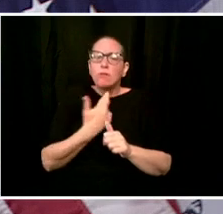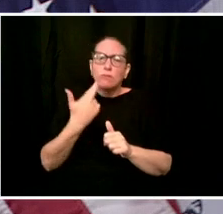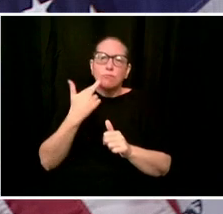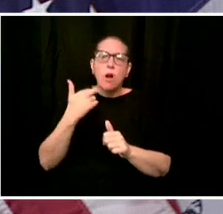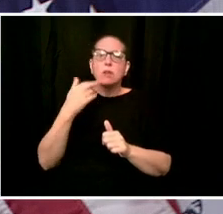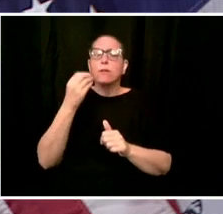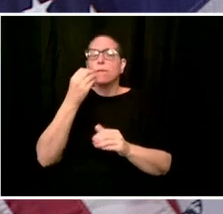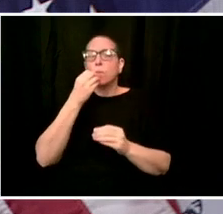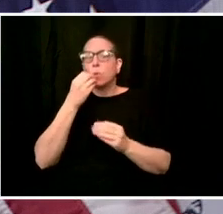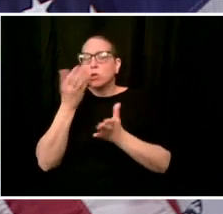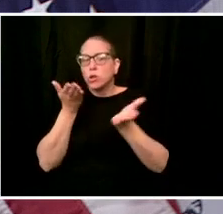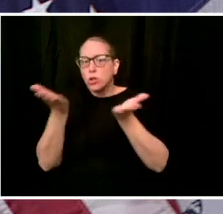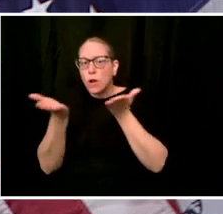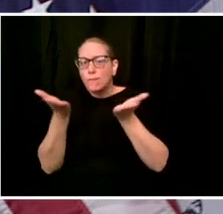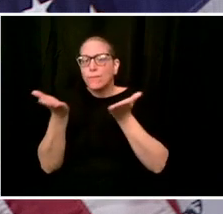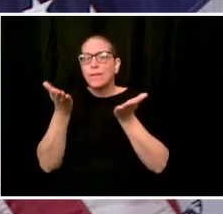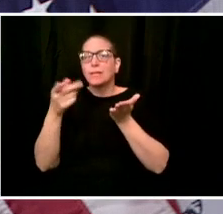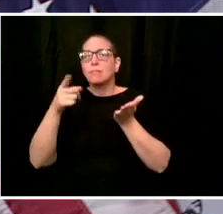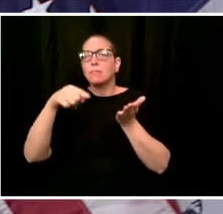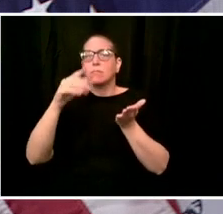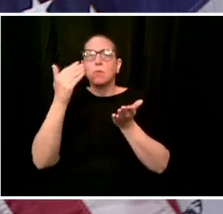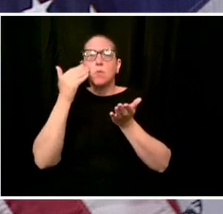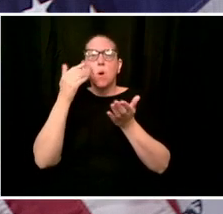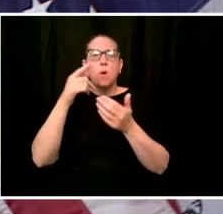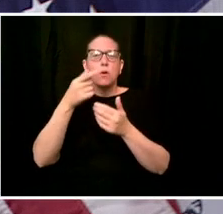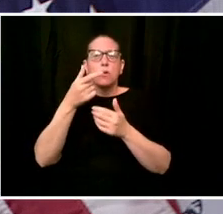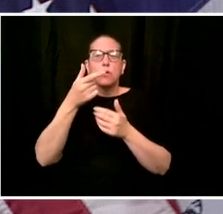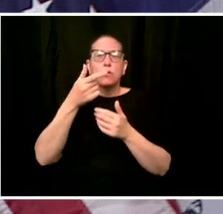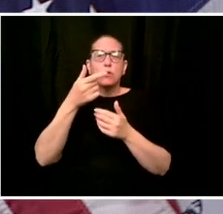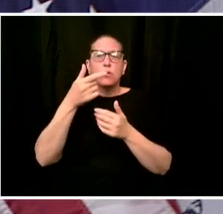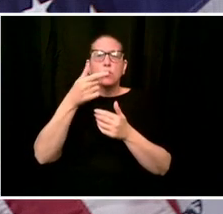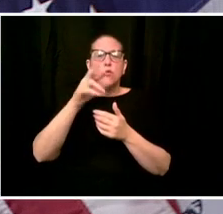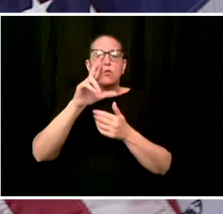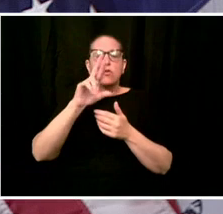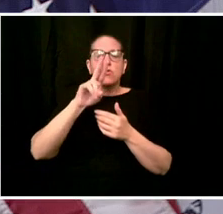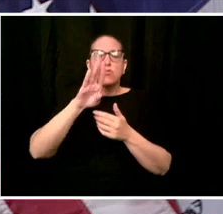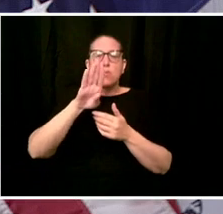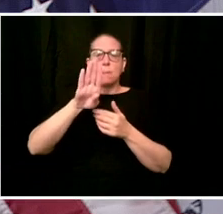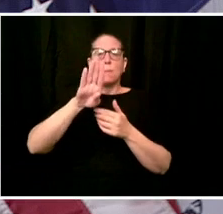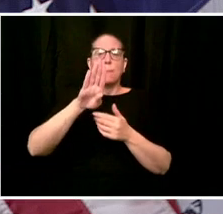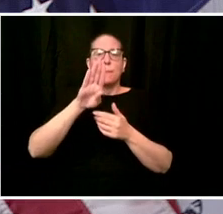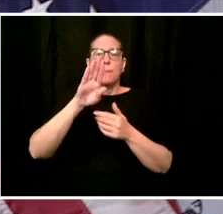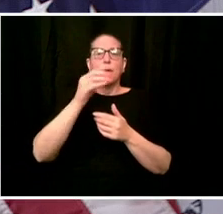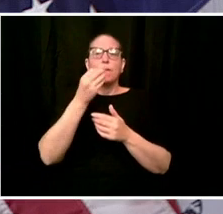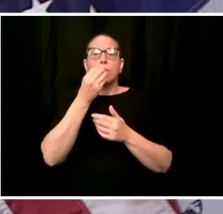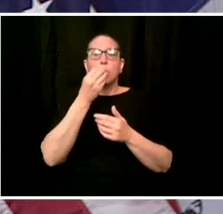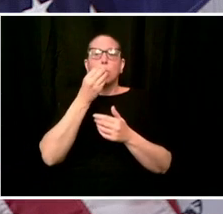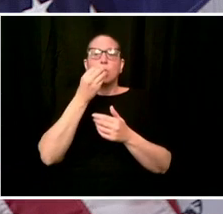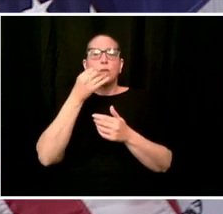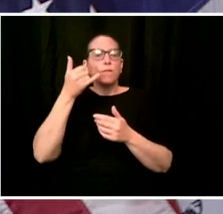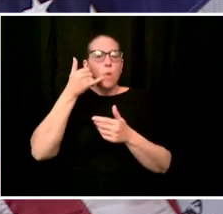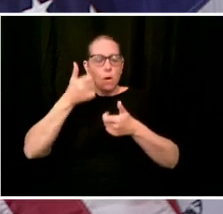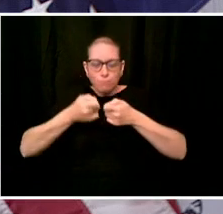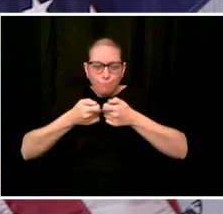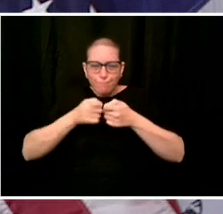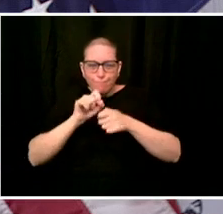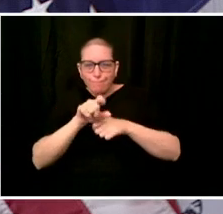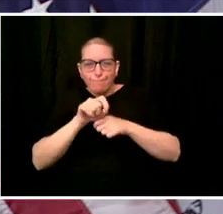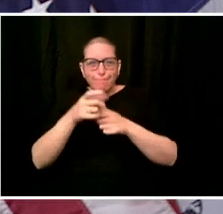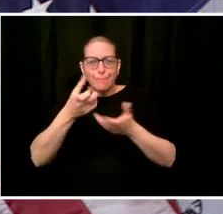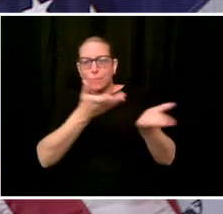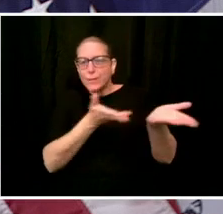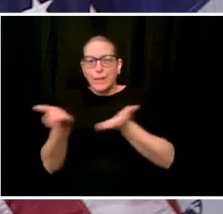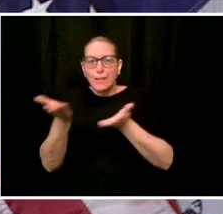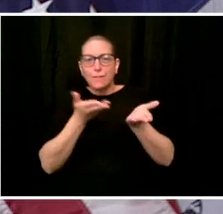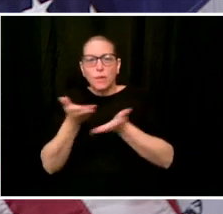restaurants. That legislation is tied to the state of emergency that you issued. I'm wondering if you support that